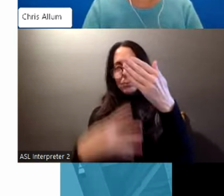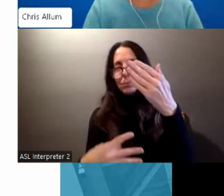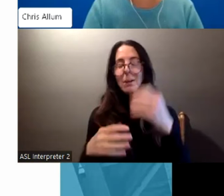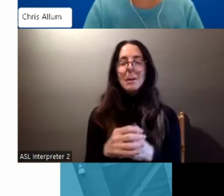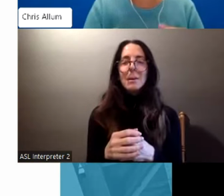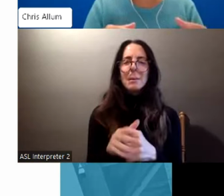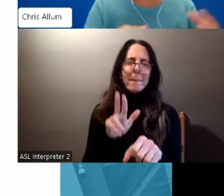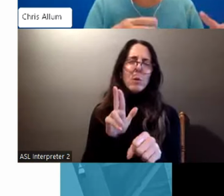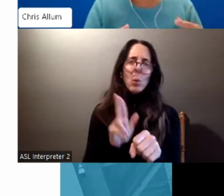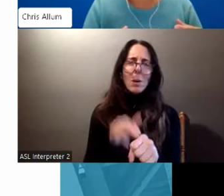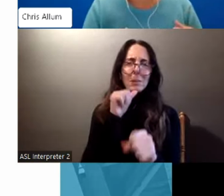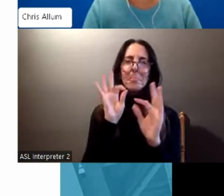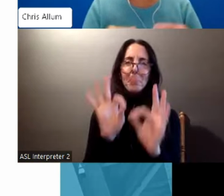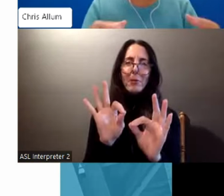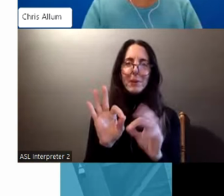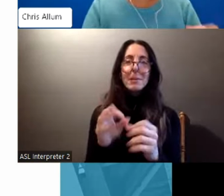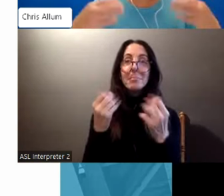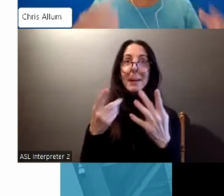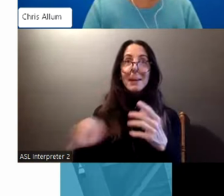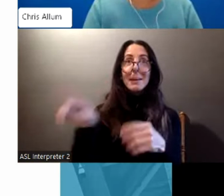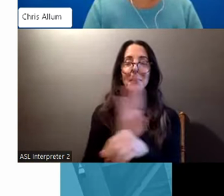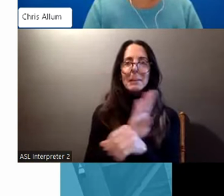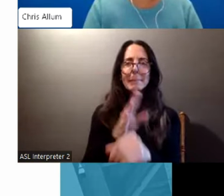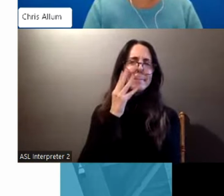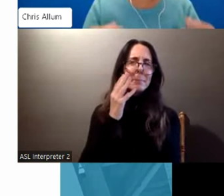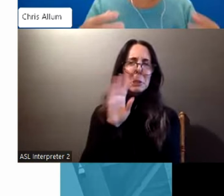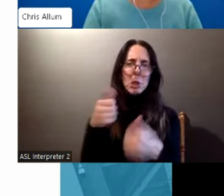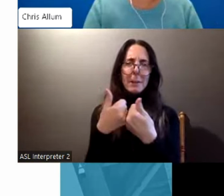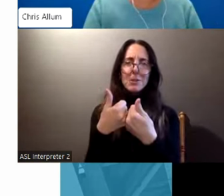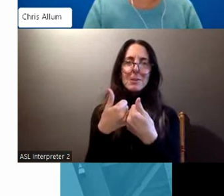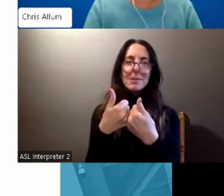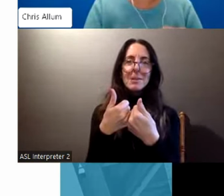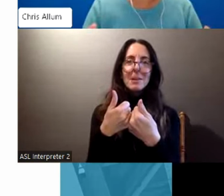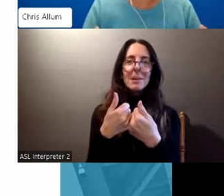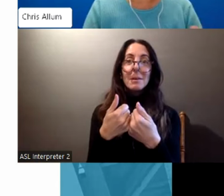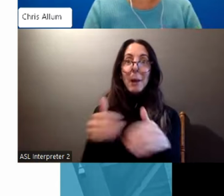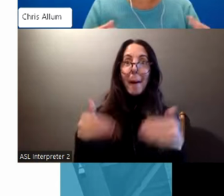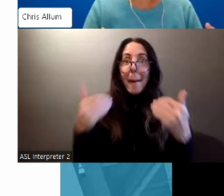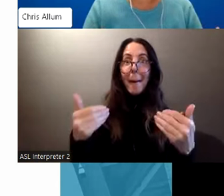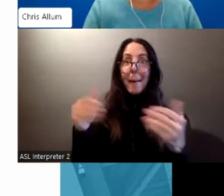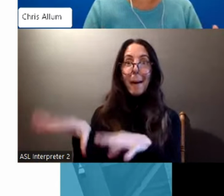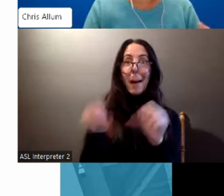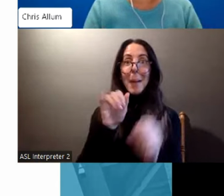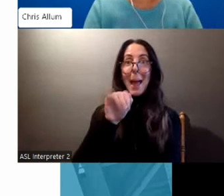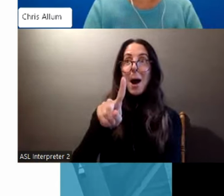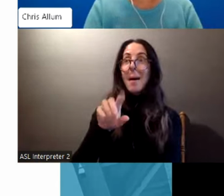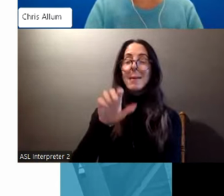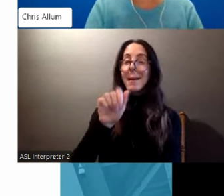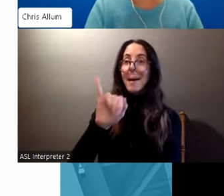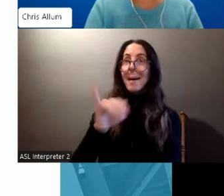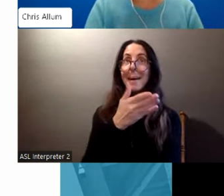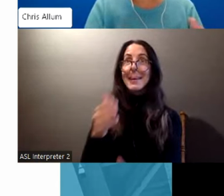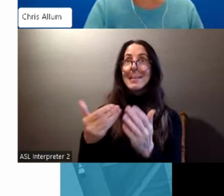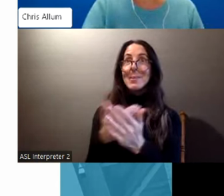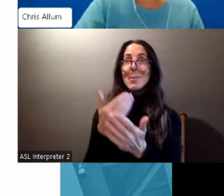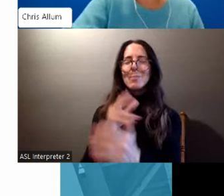there are challenges for business to just take on AI just because it's out there. And then, of